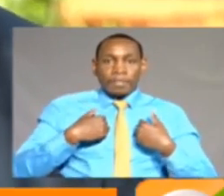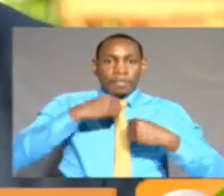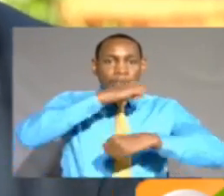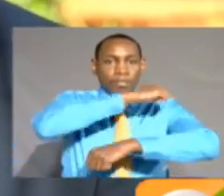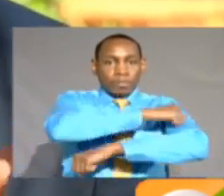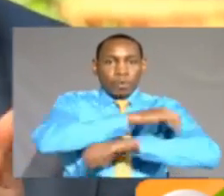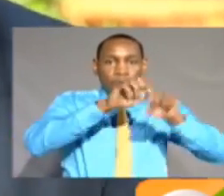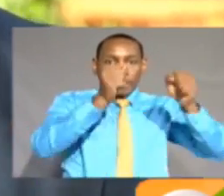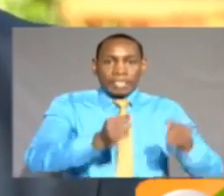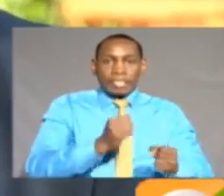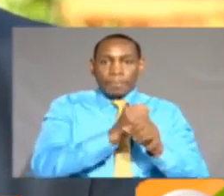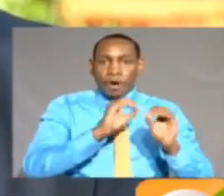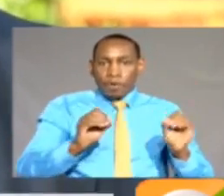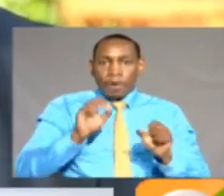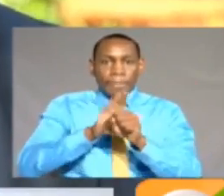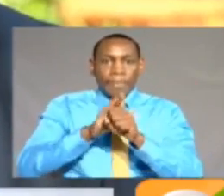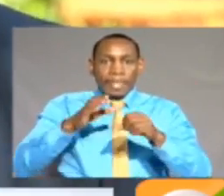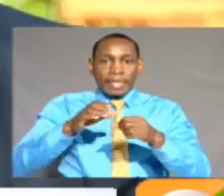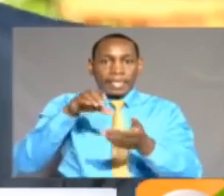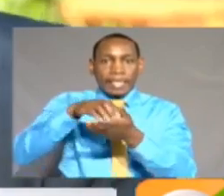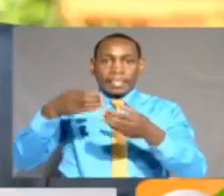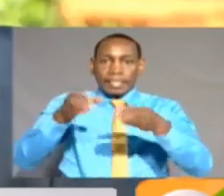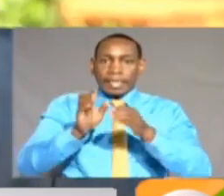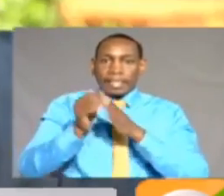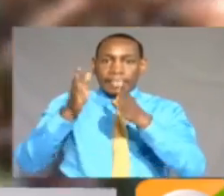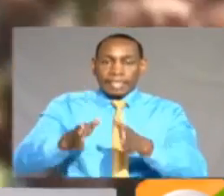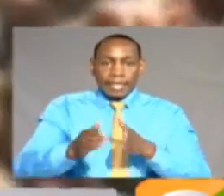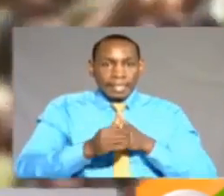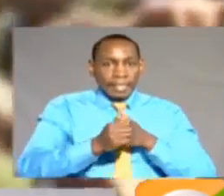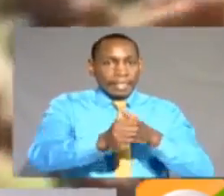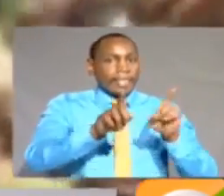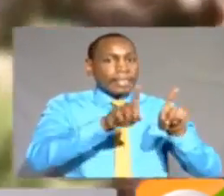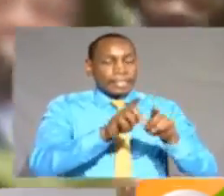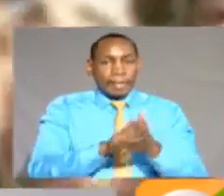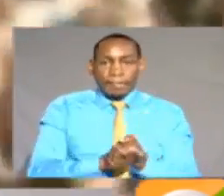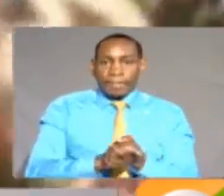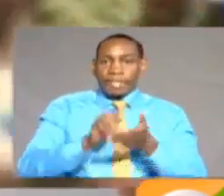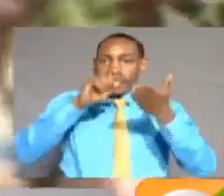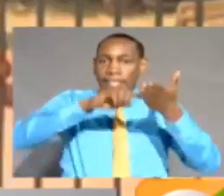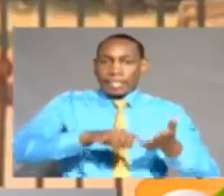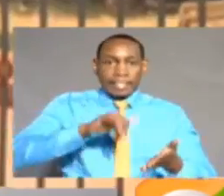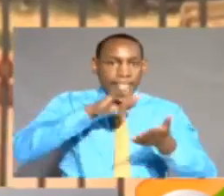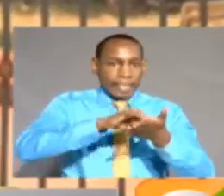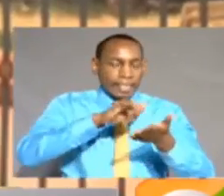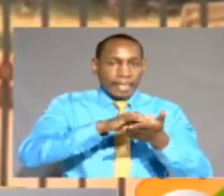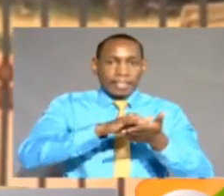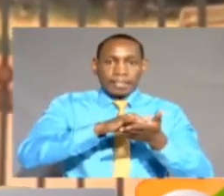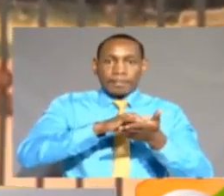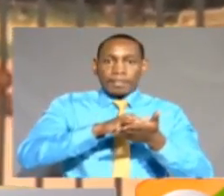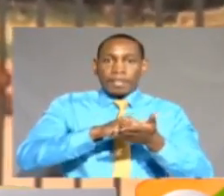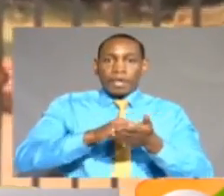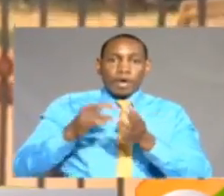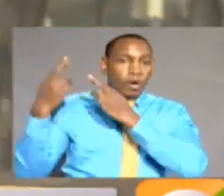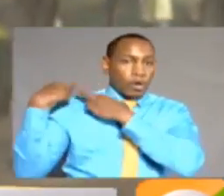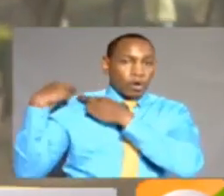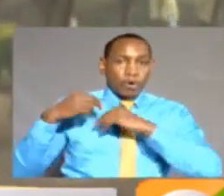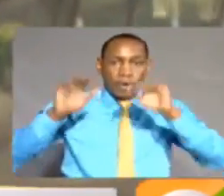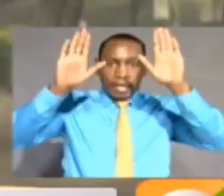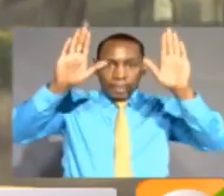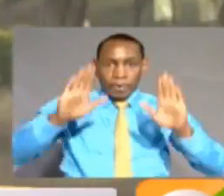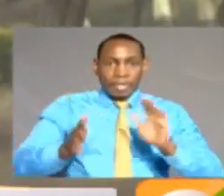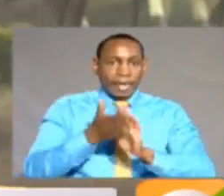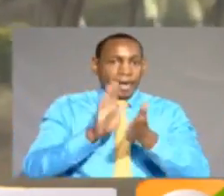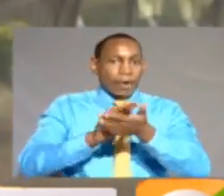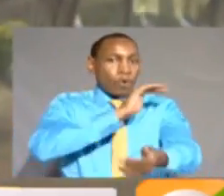system, then in most cases the prefects will end up perpetuating the same. He maintains, however, that even though the role they play is critical, they have